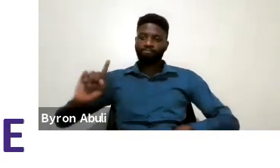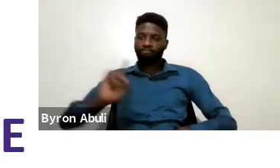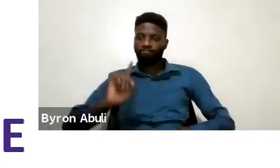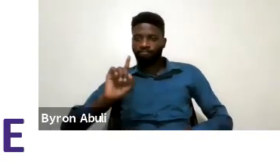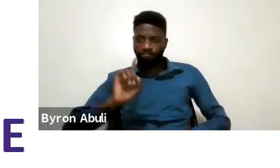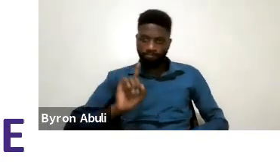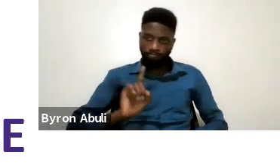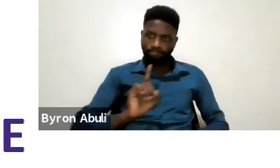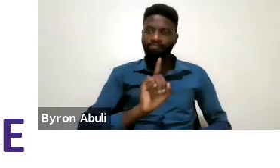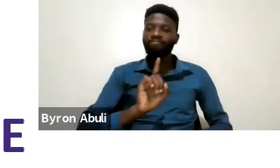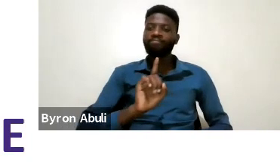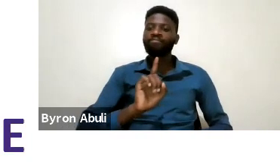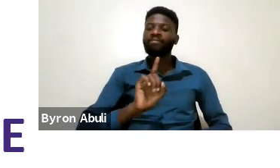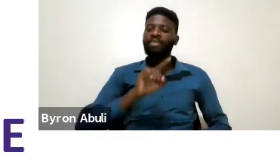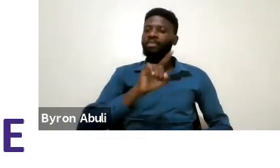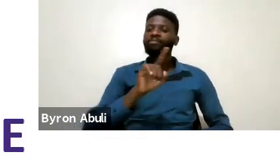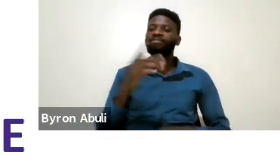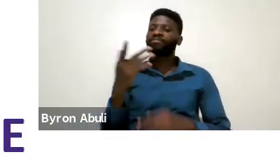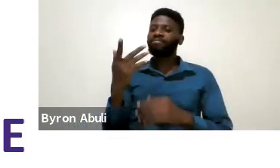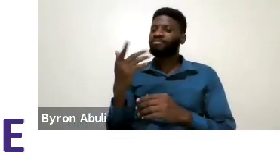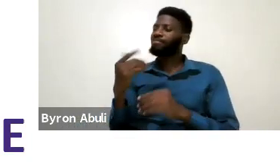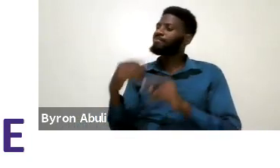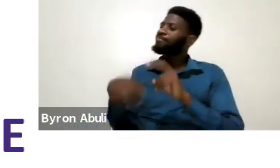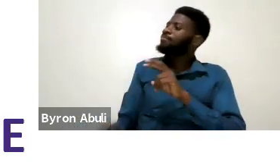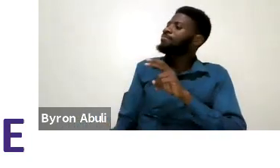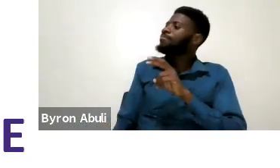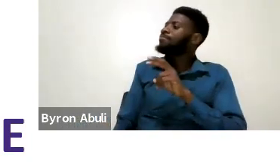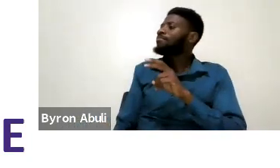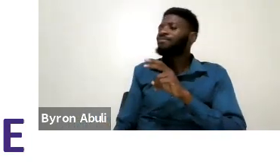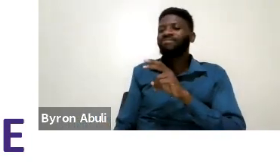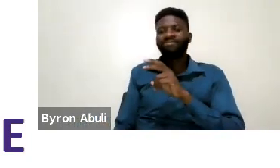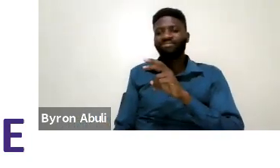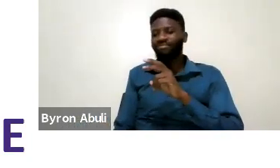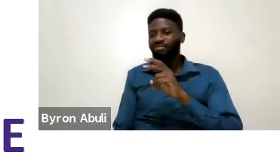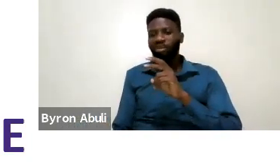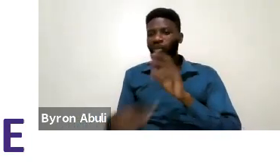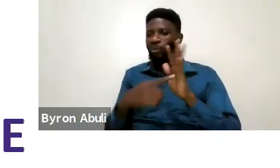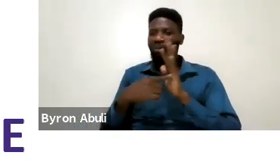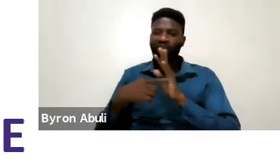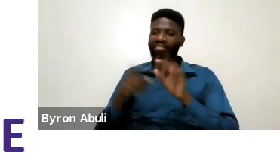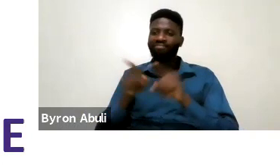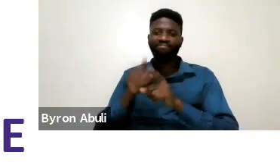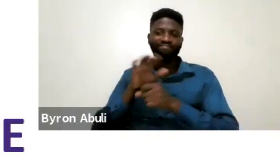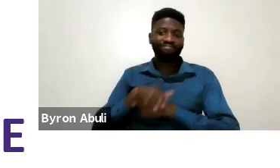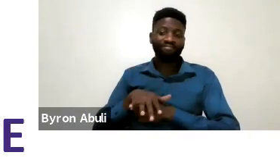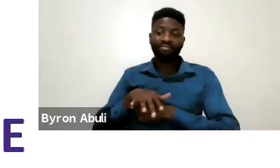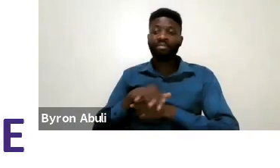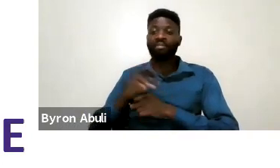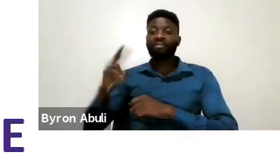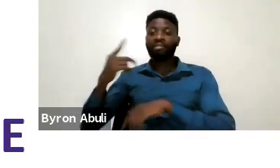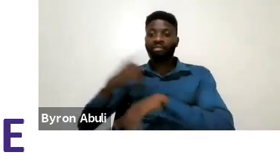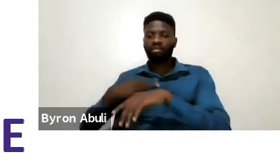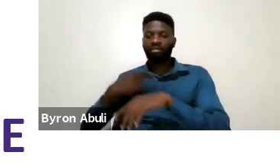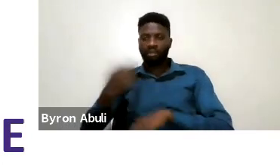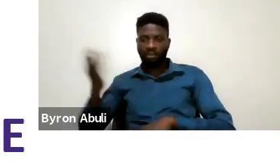way she was treating me, and it showed some kind of discrimination. But the second time I went there with a